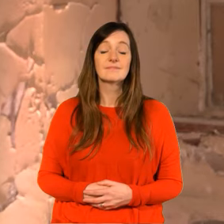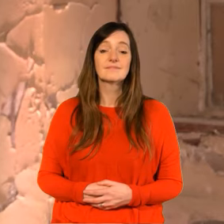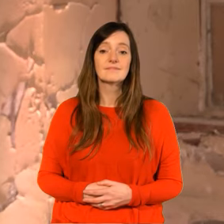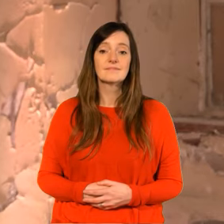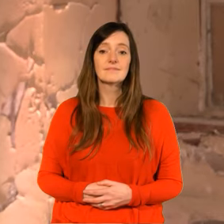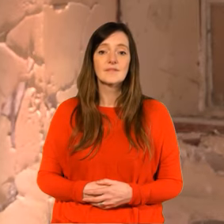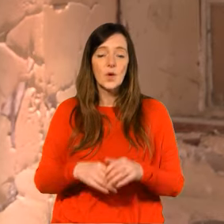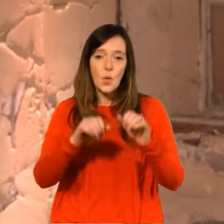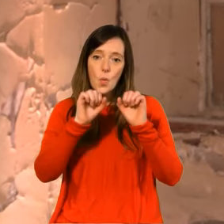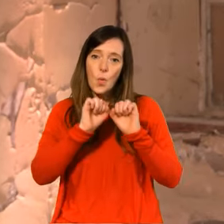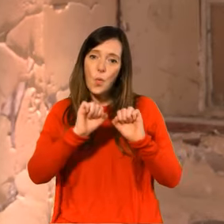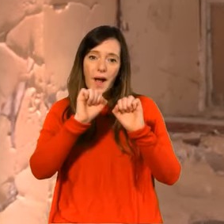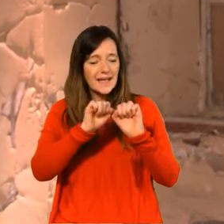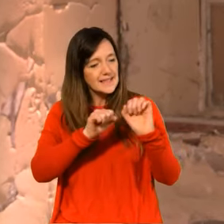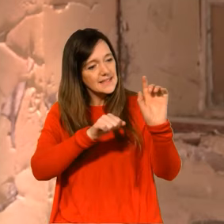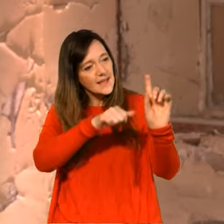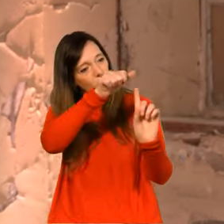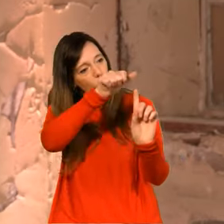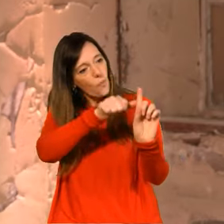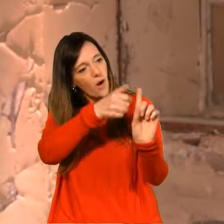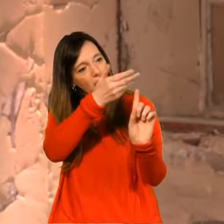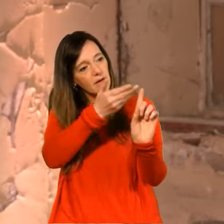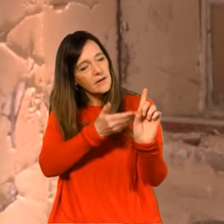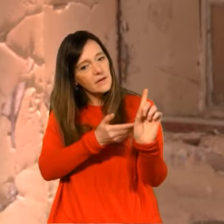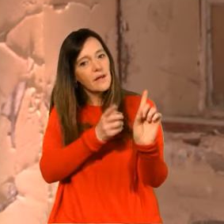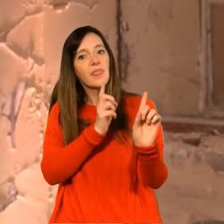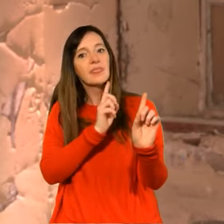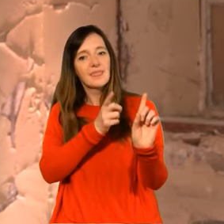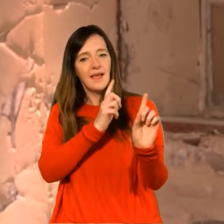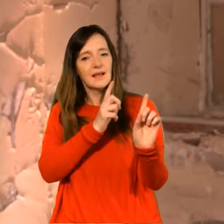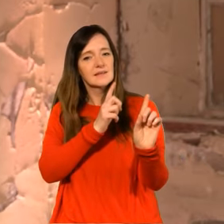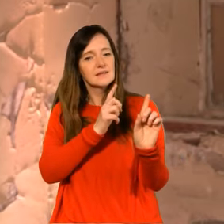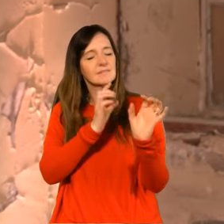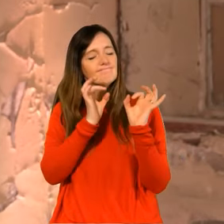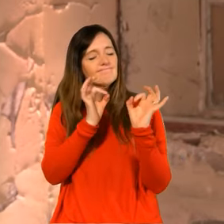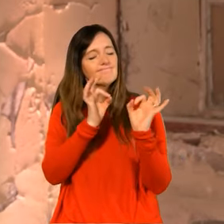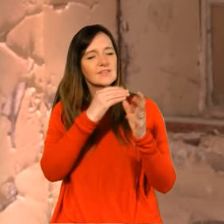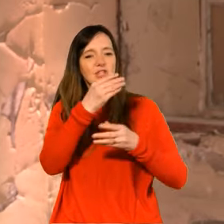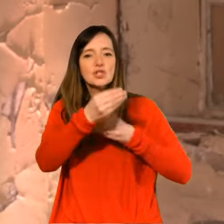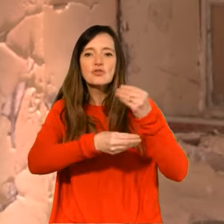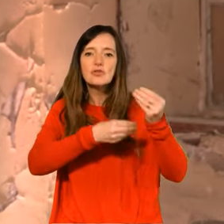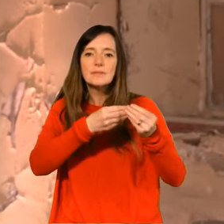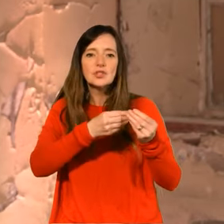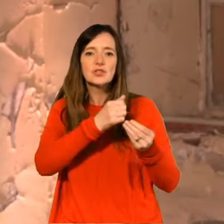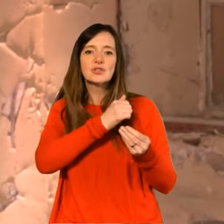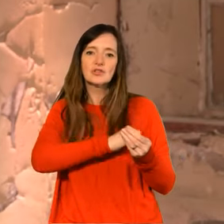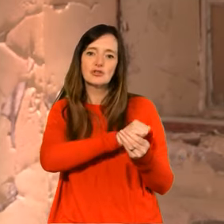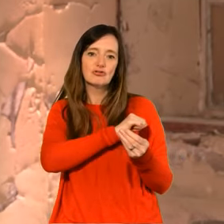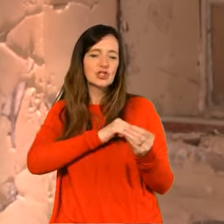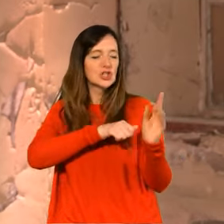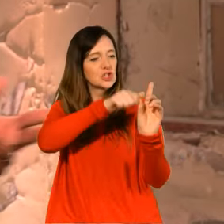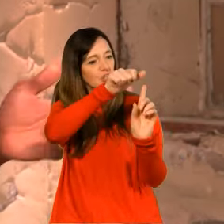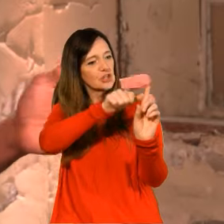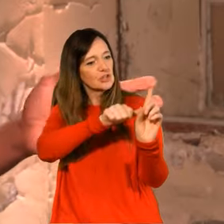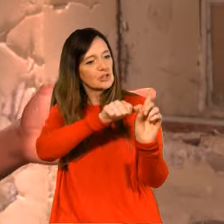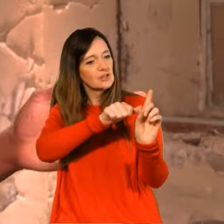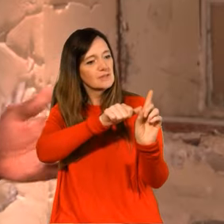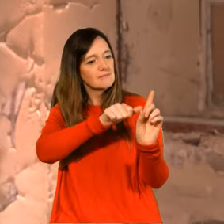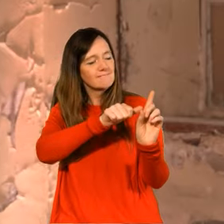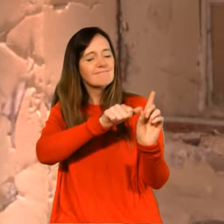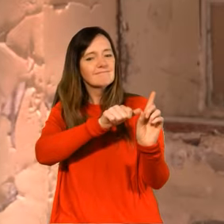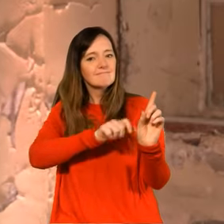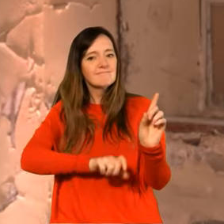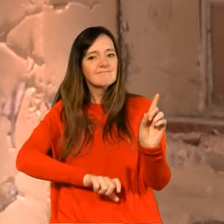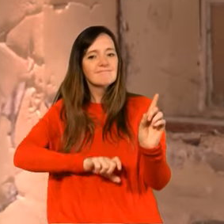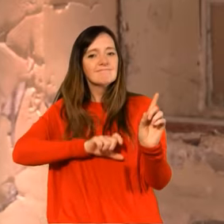Waiting one, what a great description of a Christian. Waiting one, take heart. I think that's a very